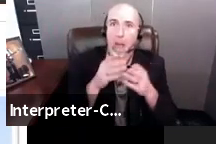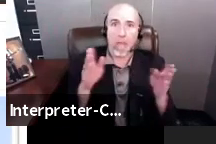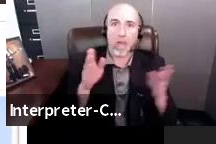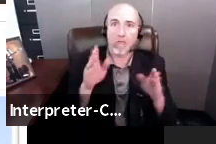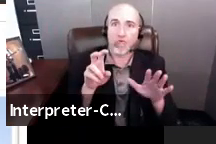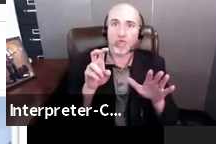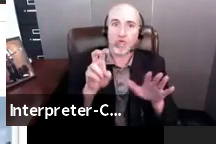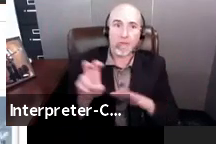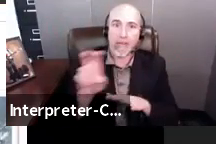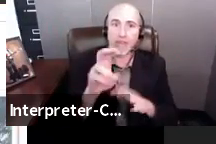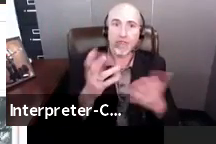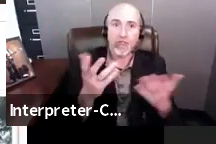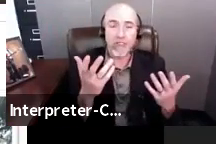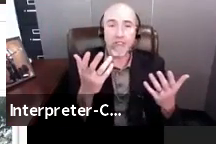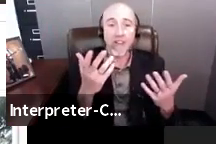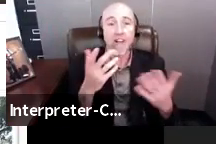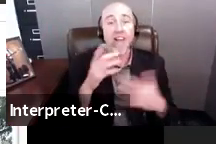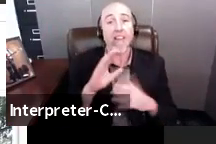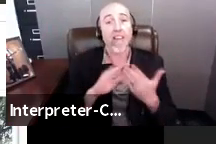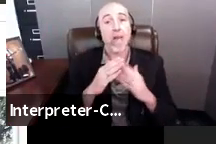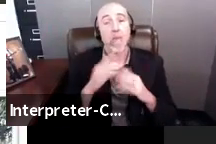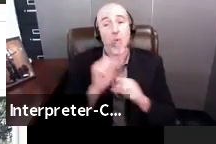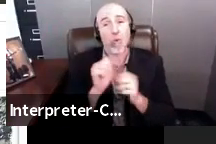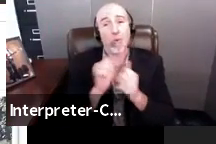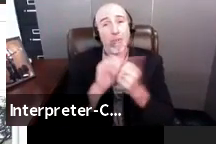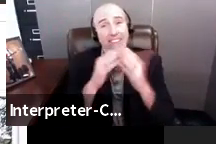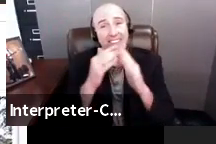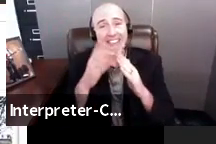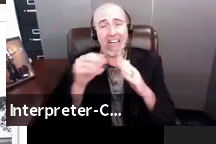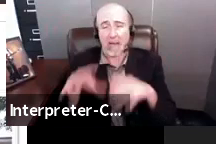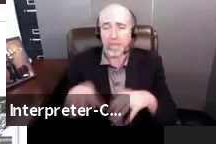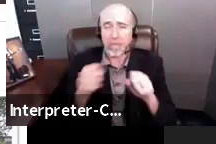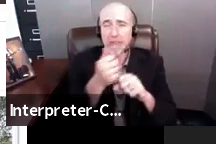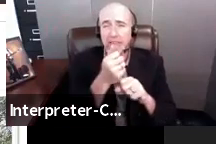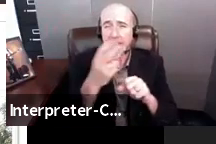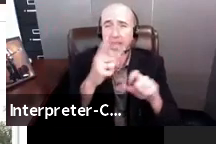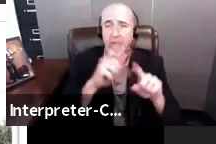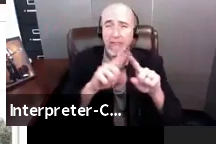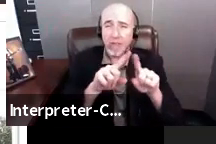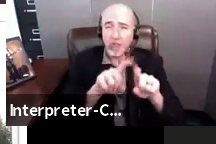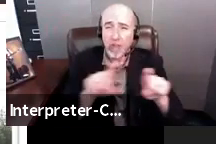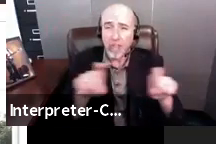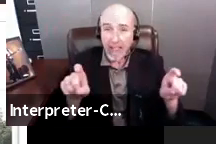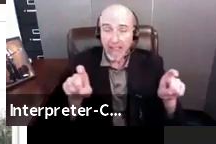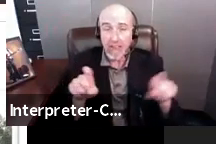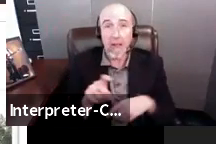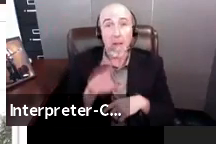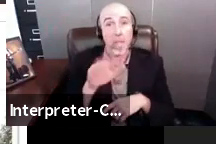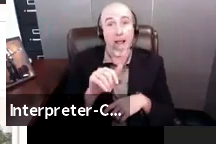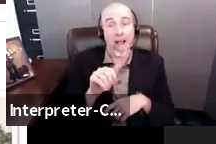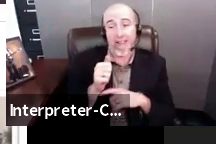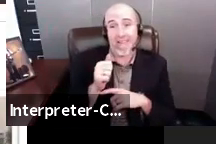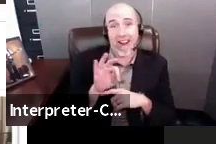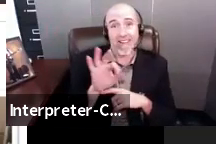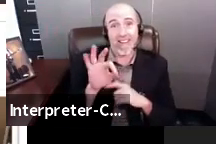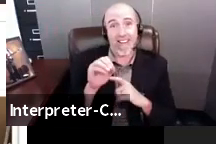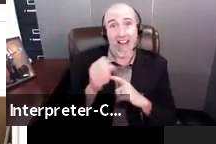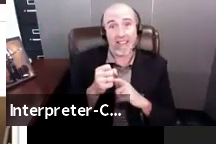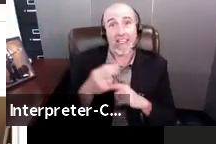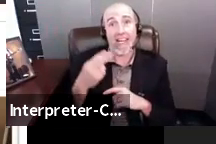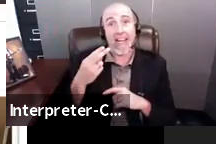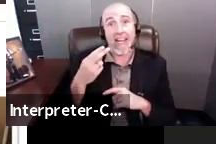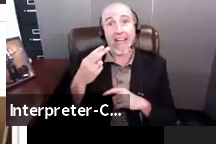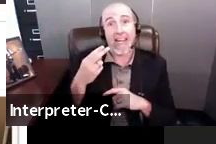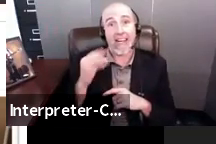transportation. The committee worked with the city and conducted several community surveys. And by the early 1990s, Hill Country